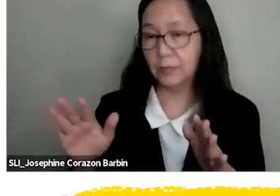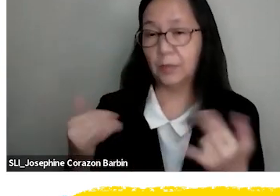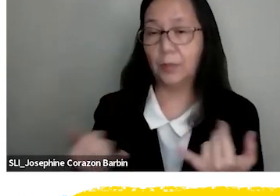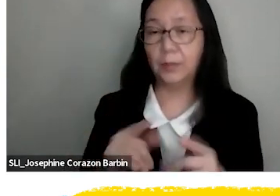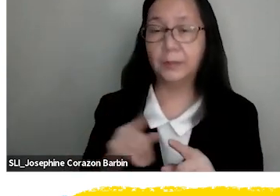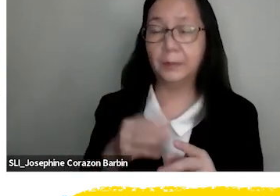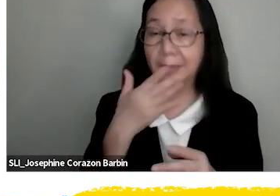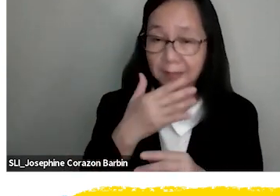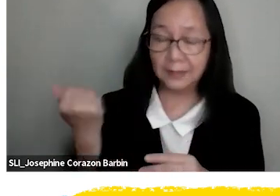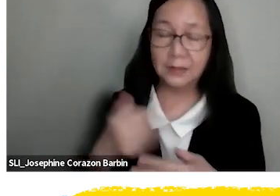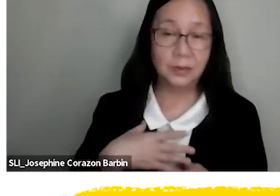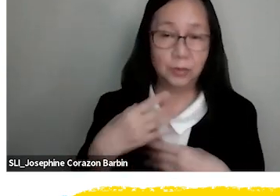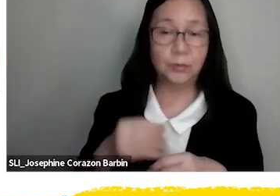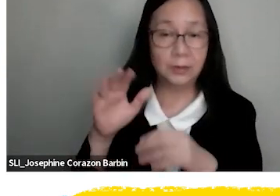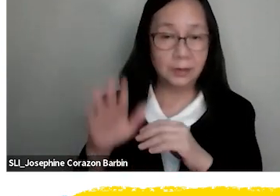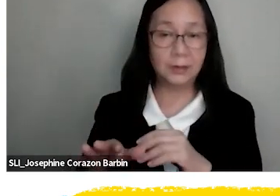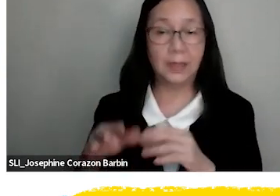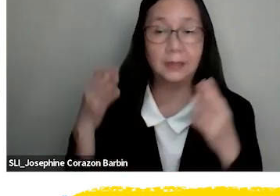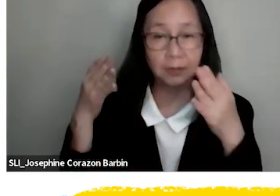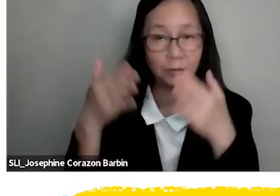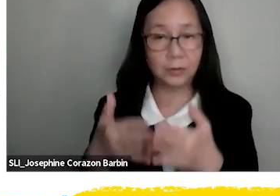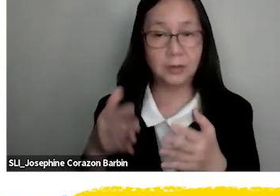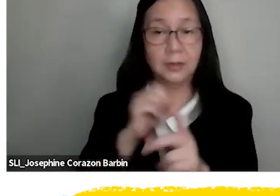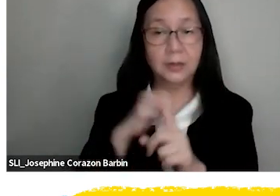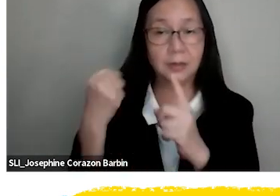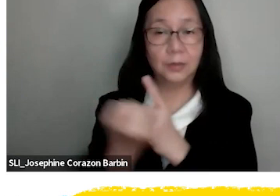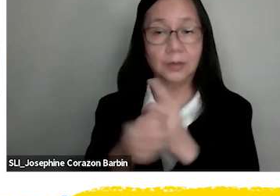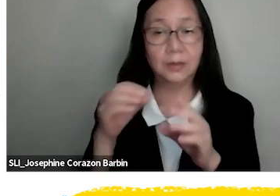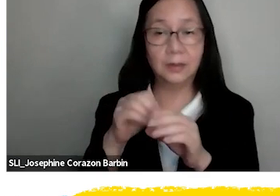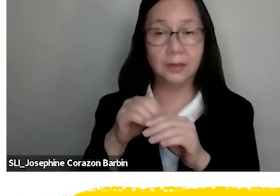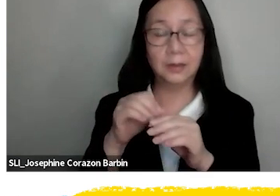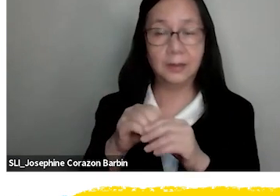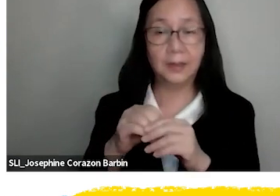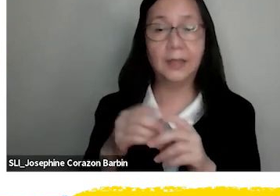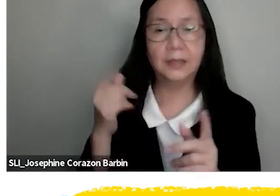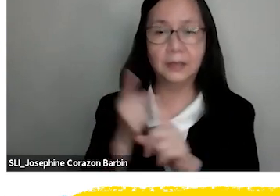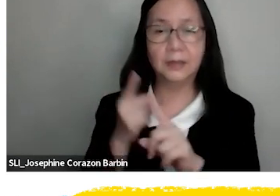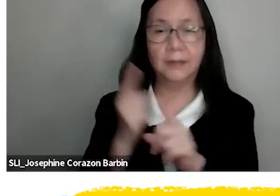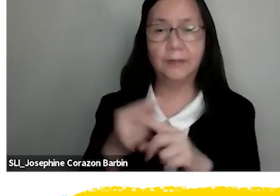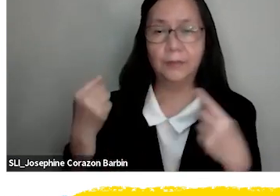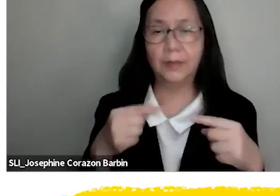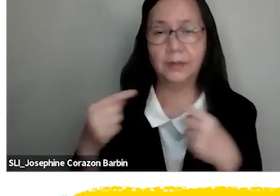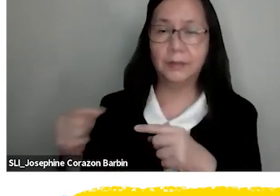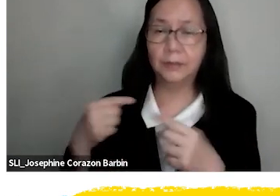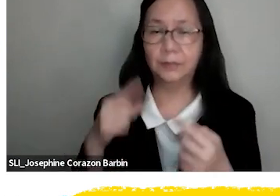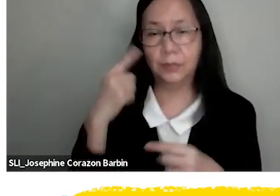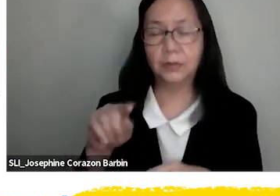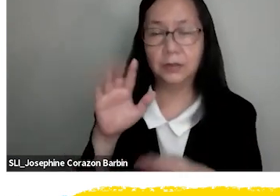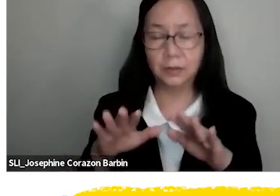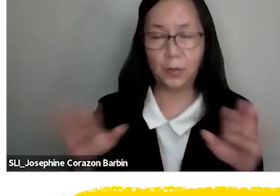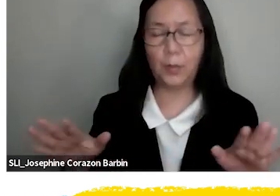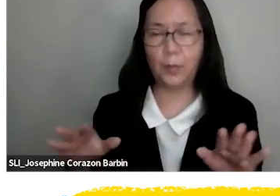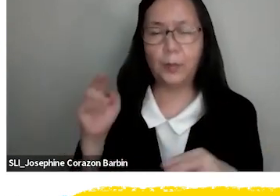interest of the child in this particular issue and situation in the viewpoint of children. We need to listen to what